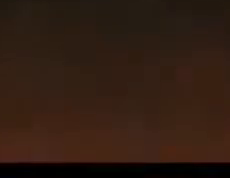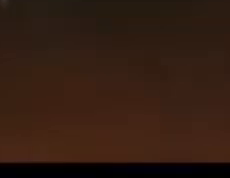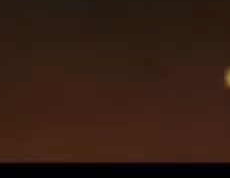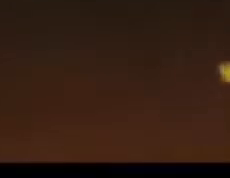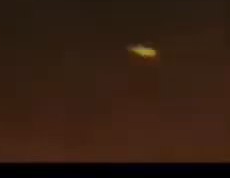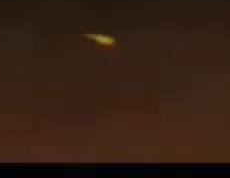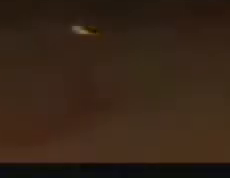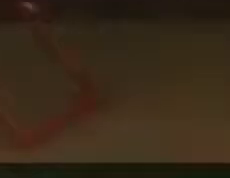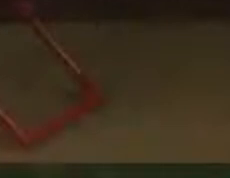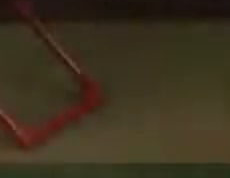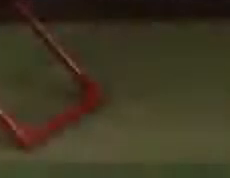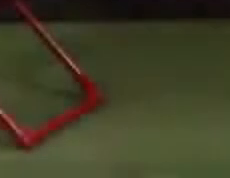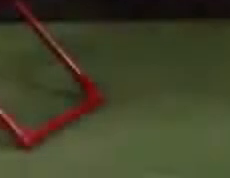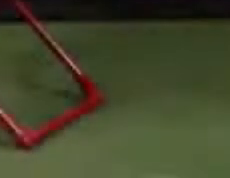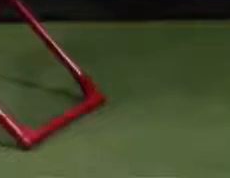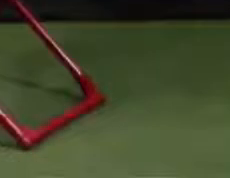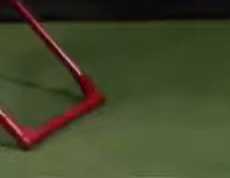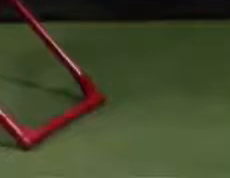We're live, guys.